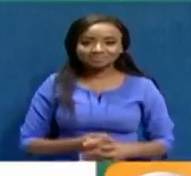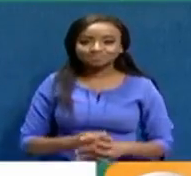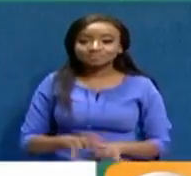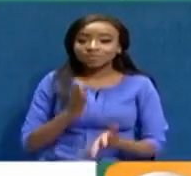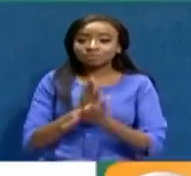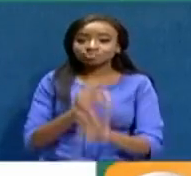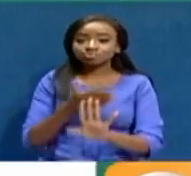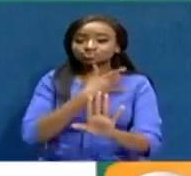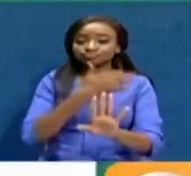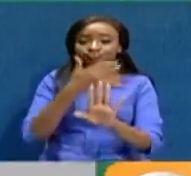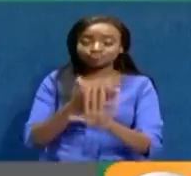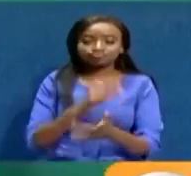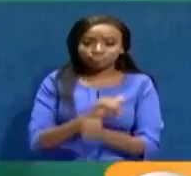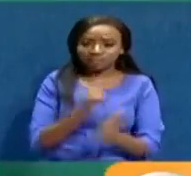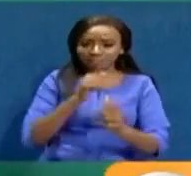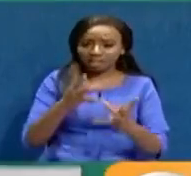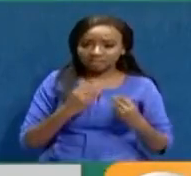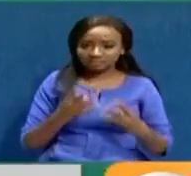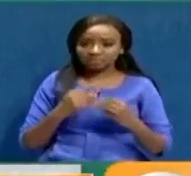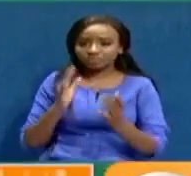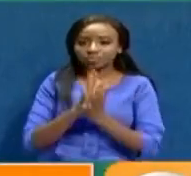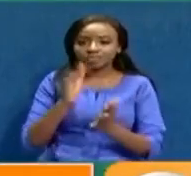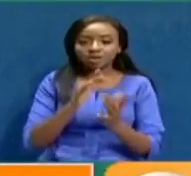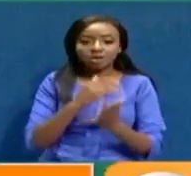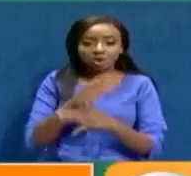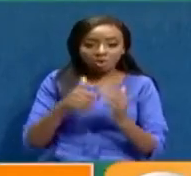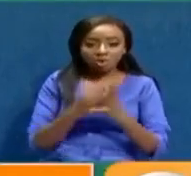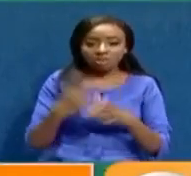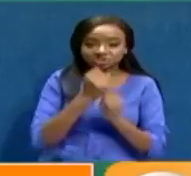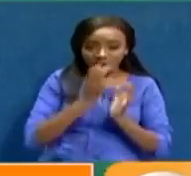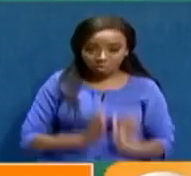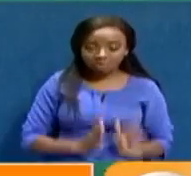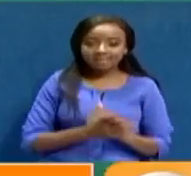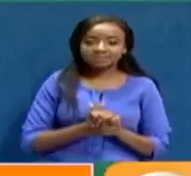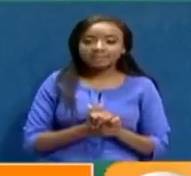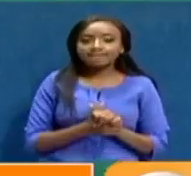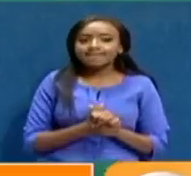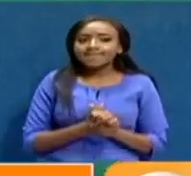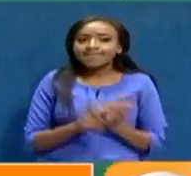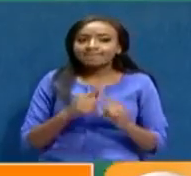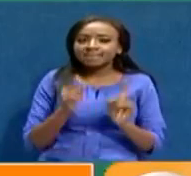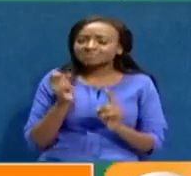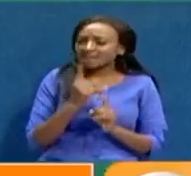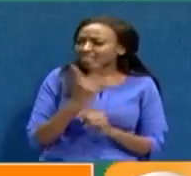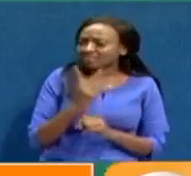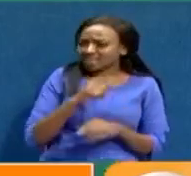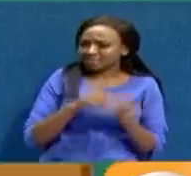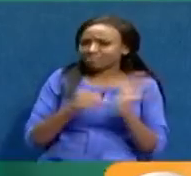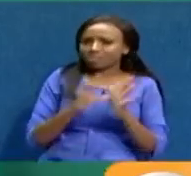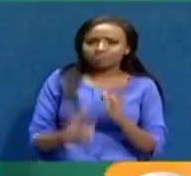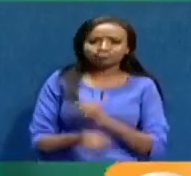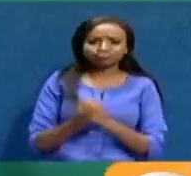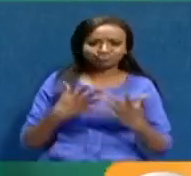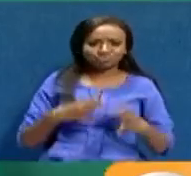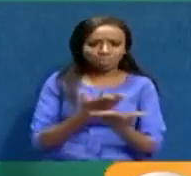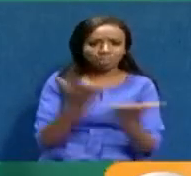It was really well received by the shareholders because around April and May, when all this crisis came, people